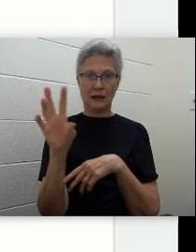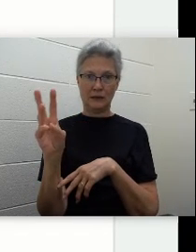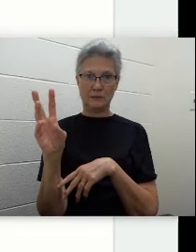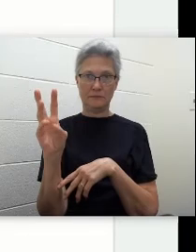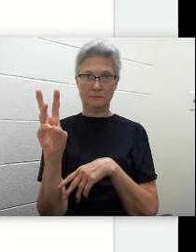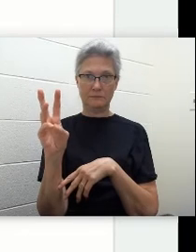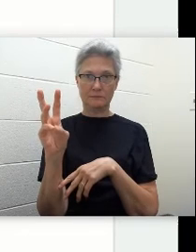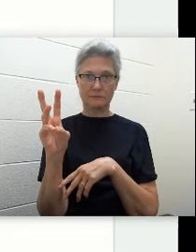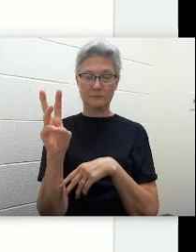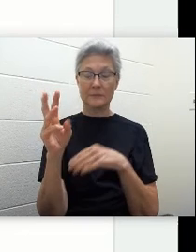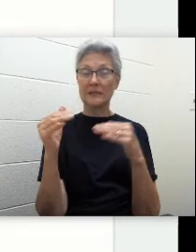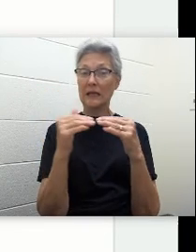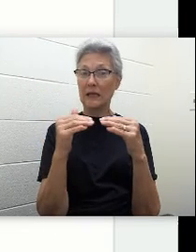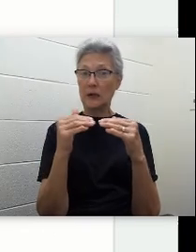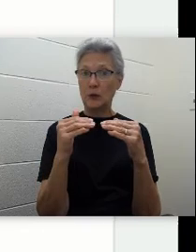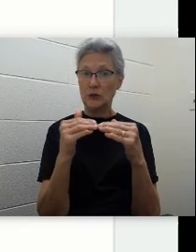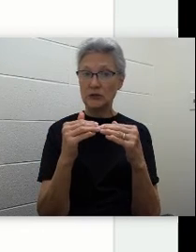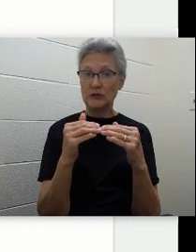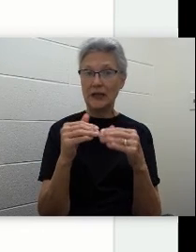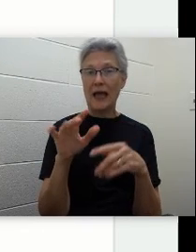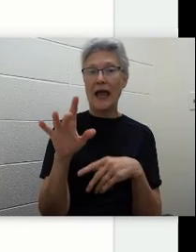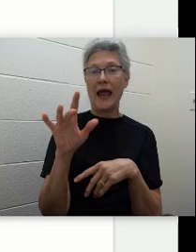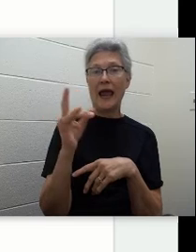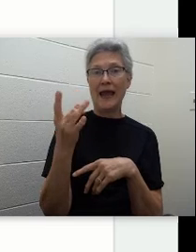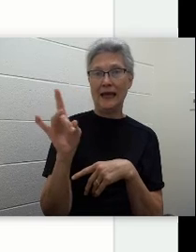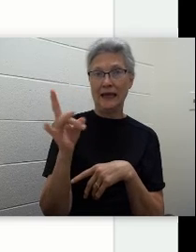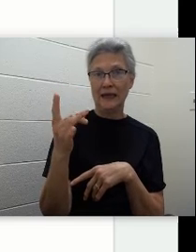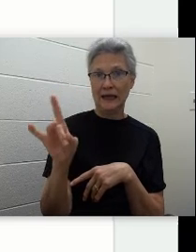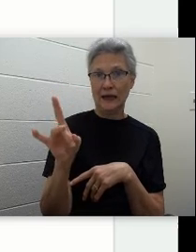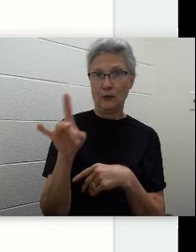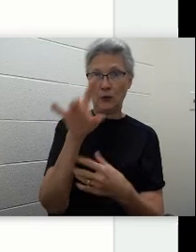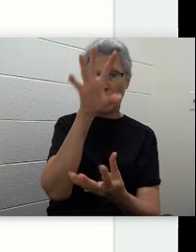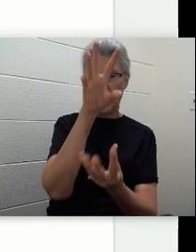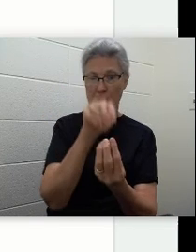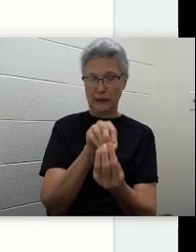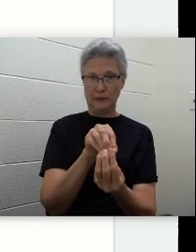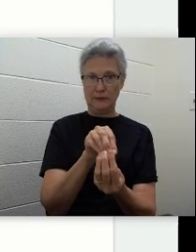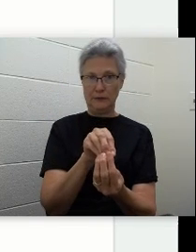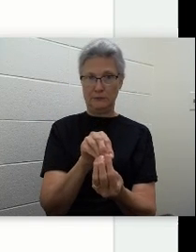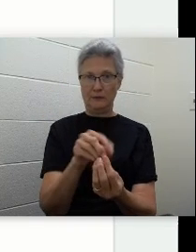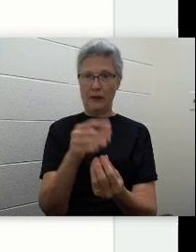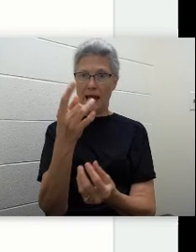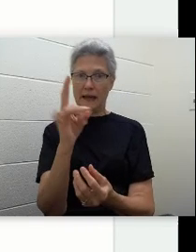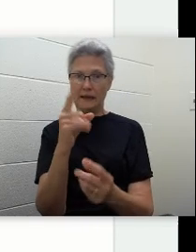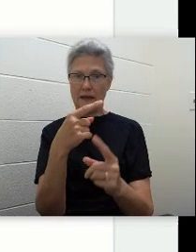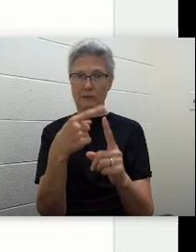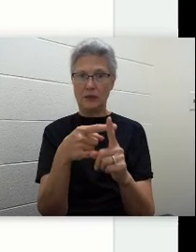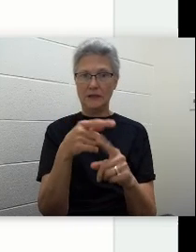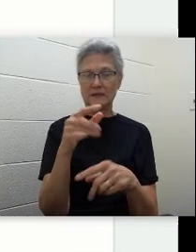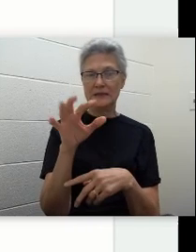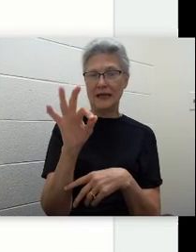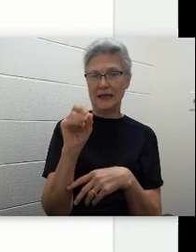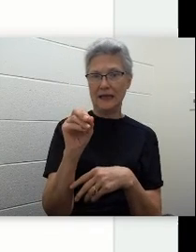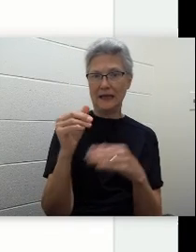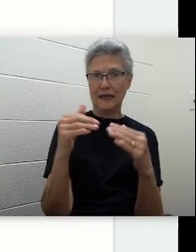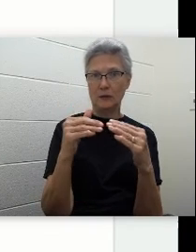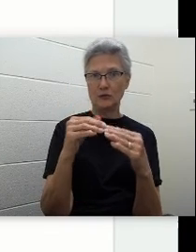6, which gave me a partial product of 18. When we added up our two partial products, we